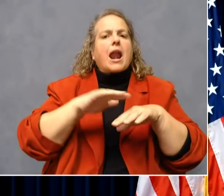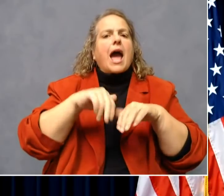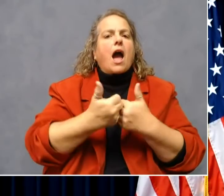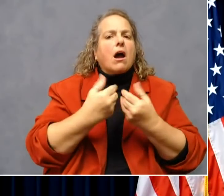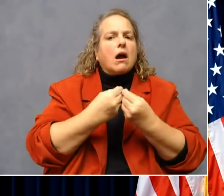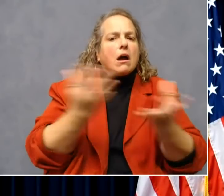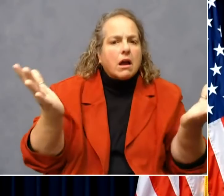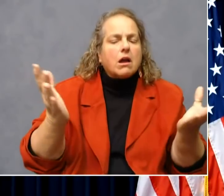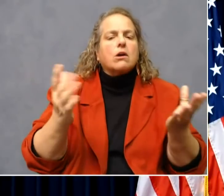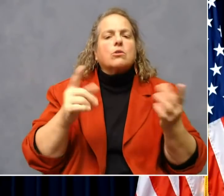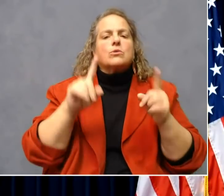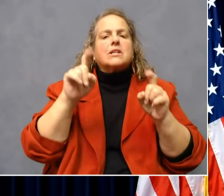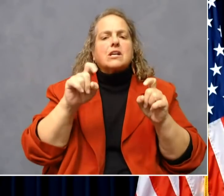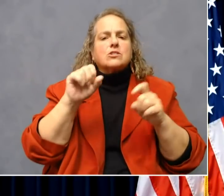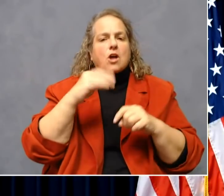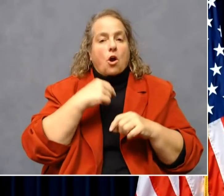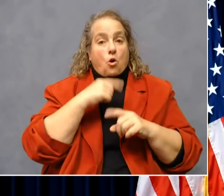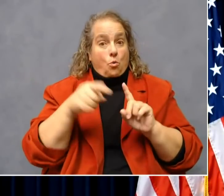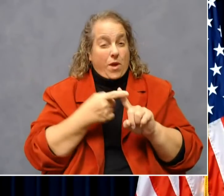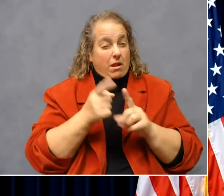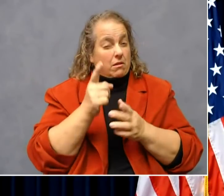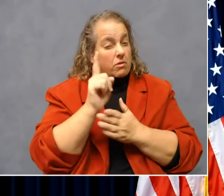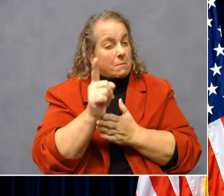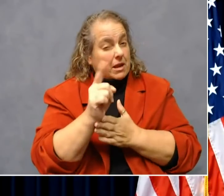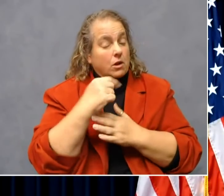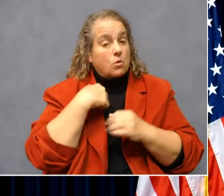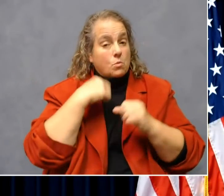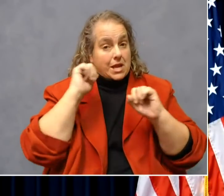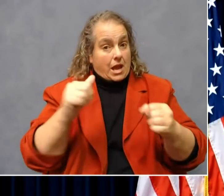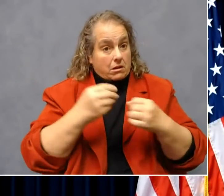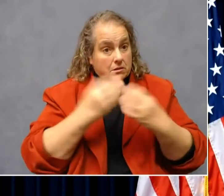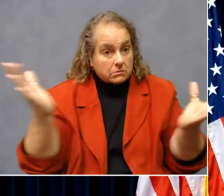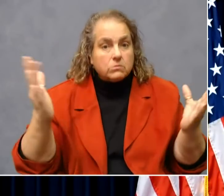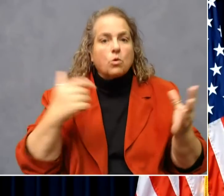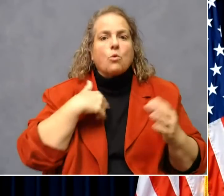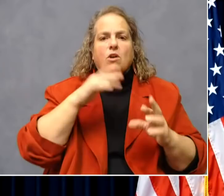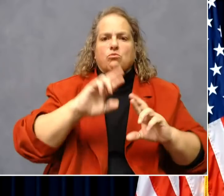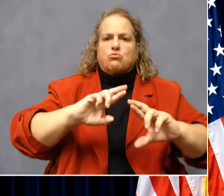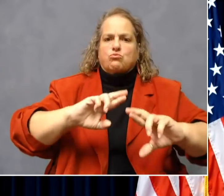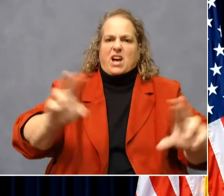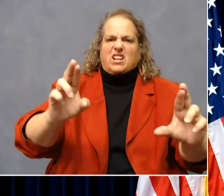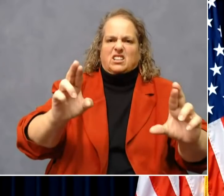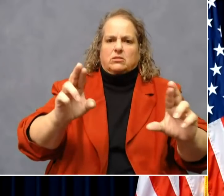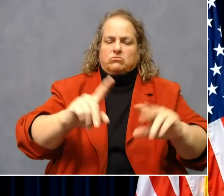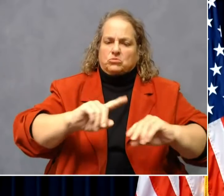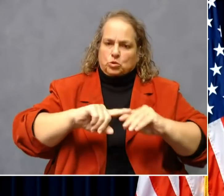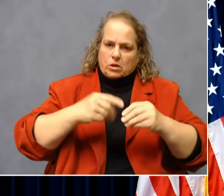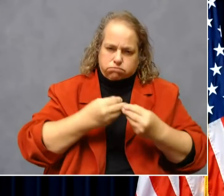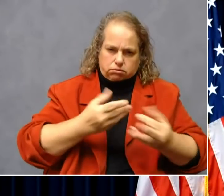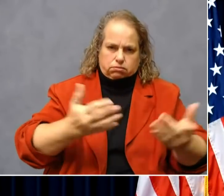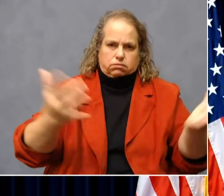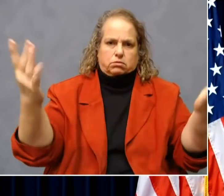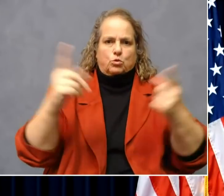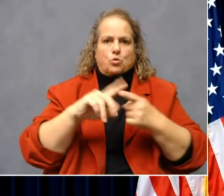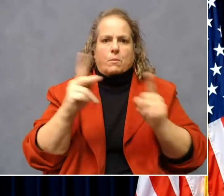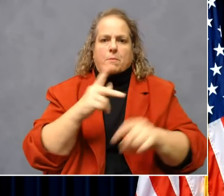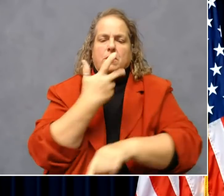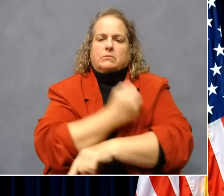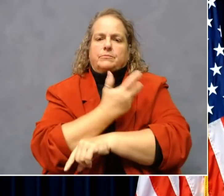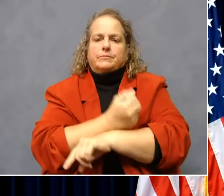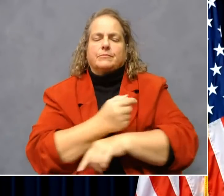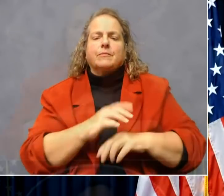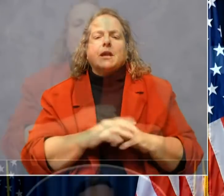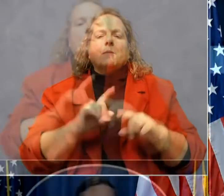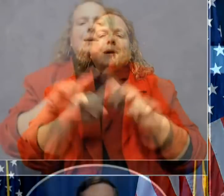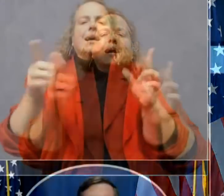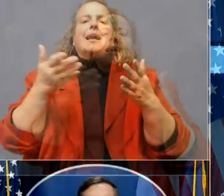first moment when we are allowed to begin vaccinations. So let's start with the tough news. It's that